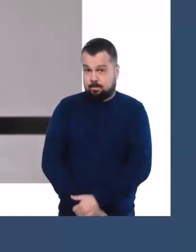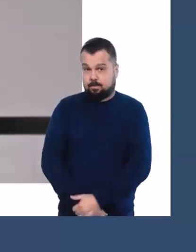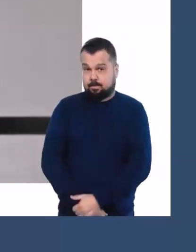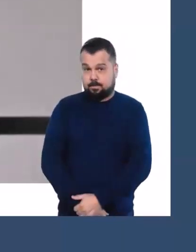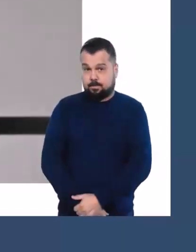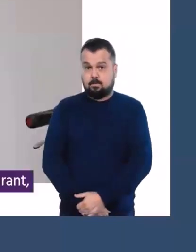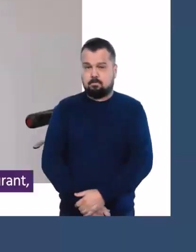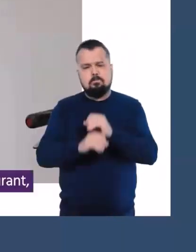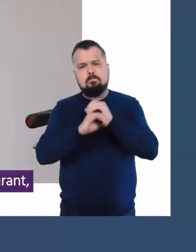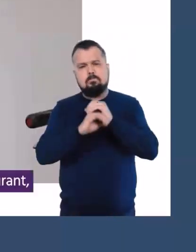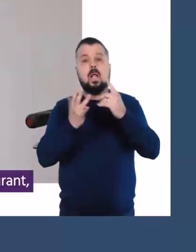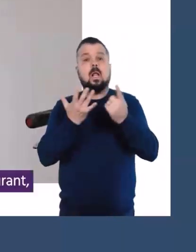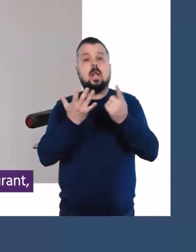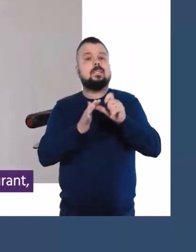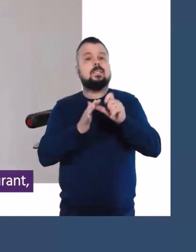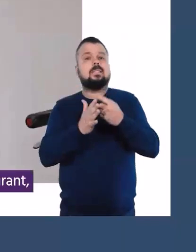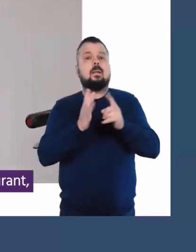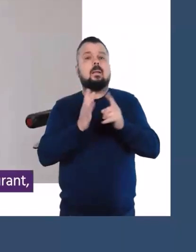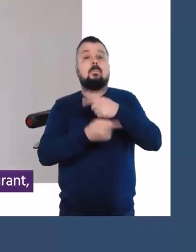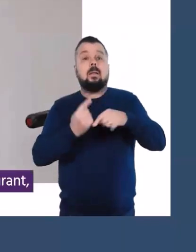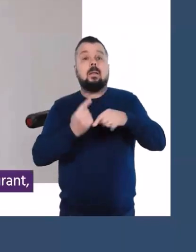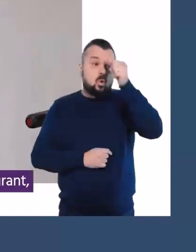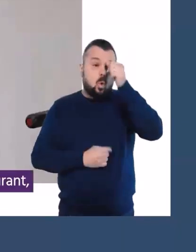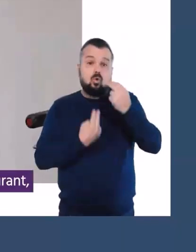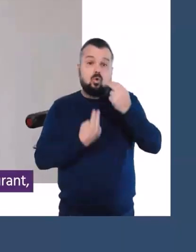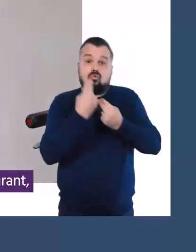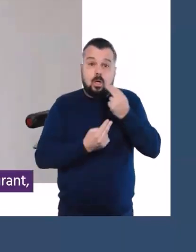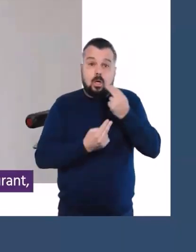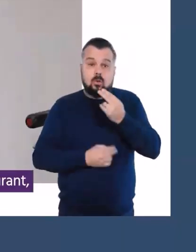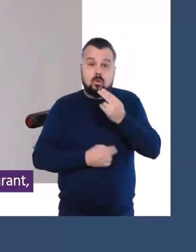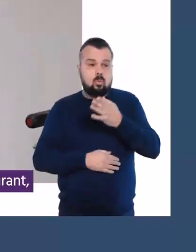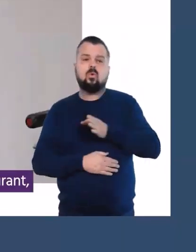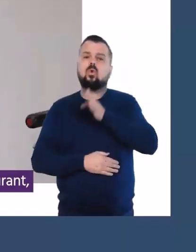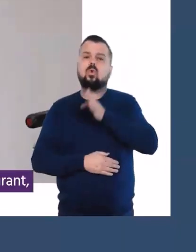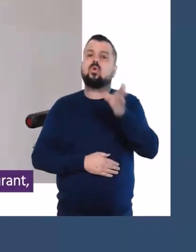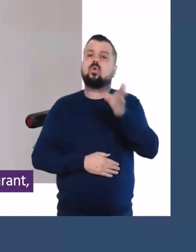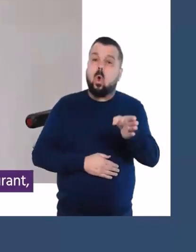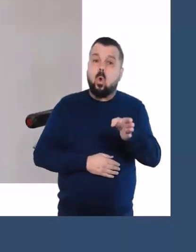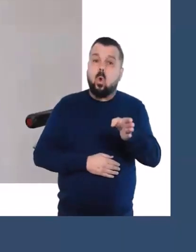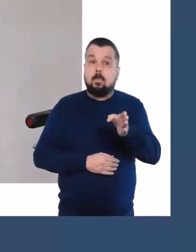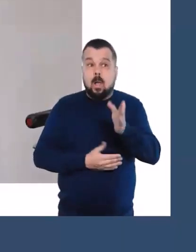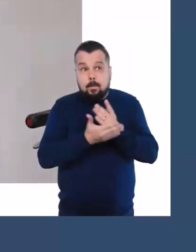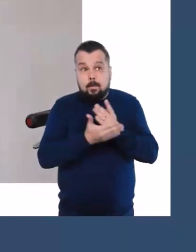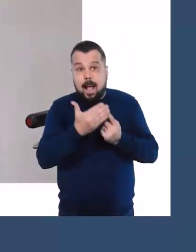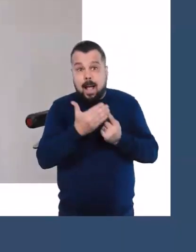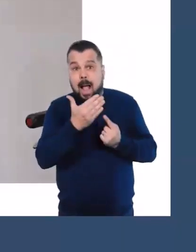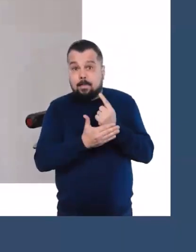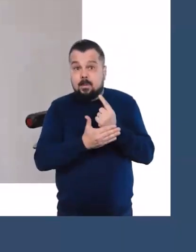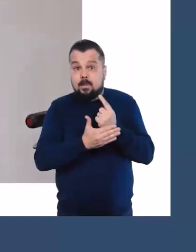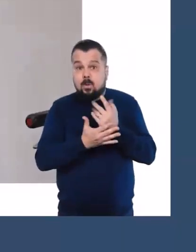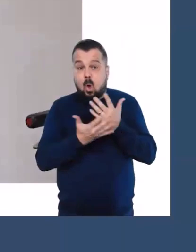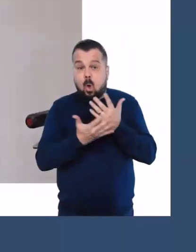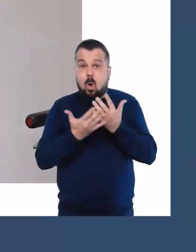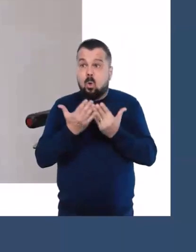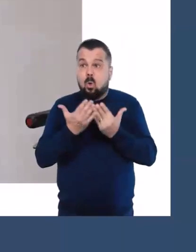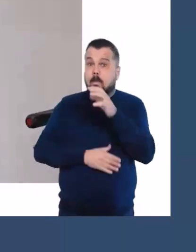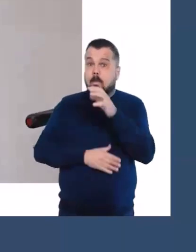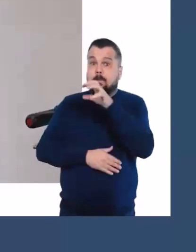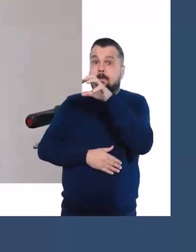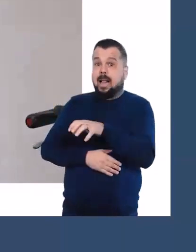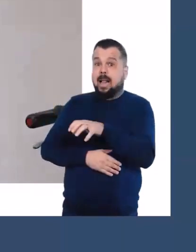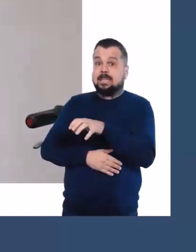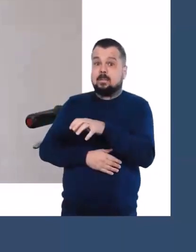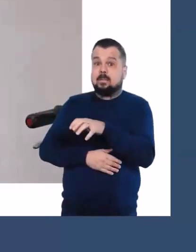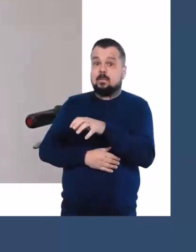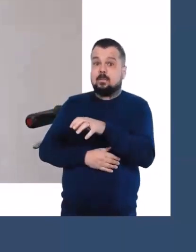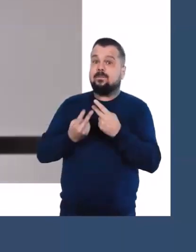disabled people. Imagine other disabled people knowing about that restaurant which you always love to go to. You can make